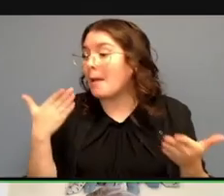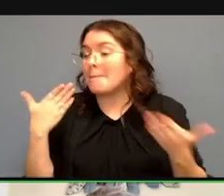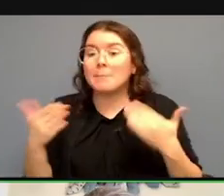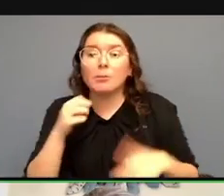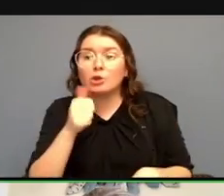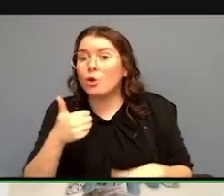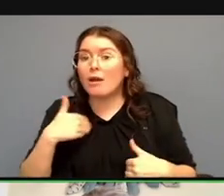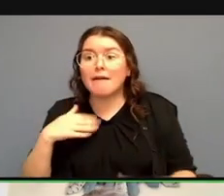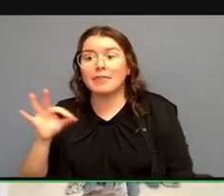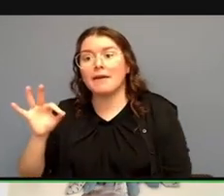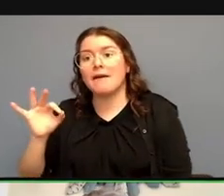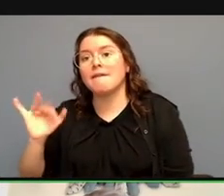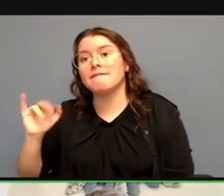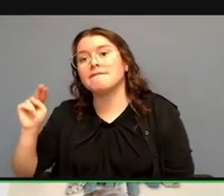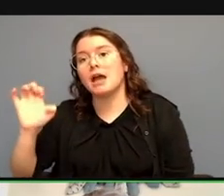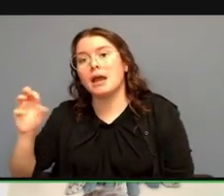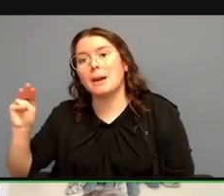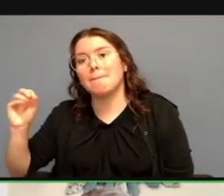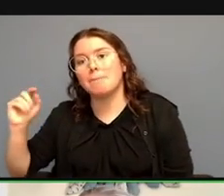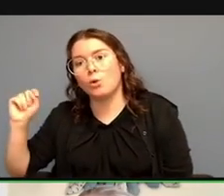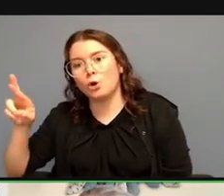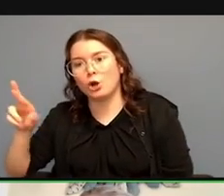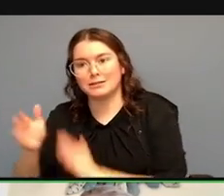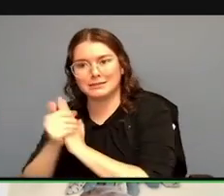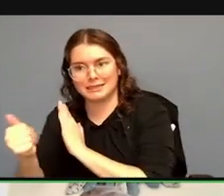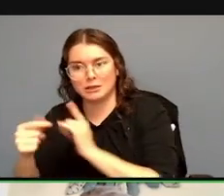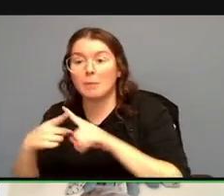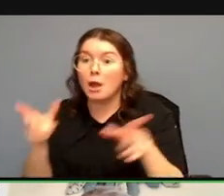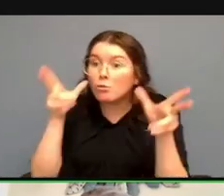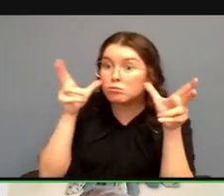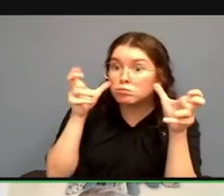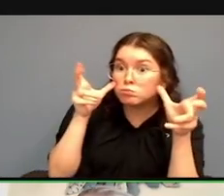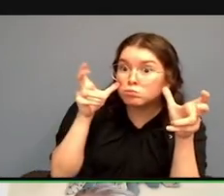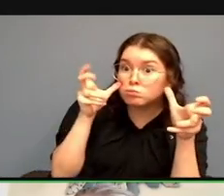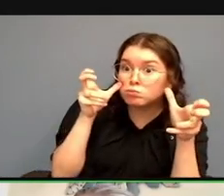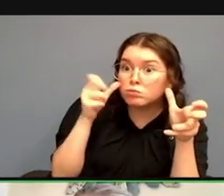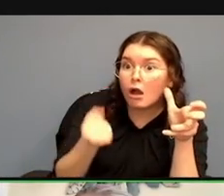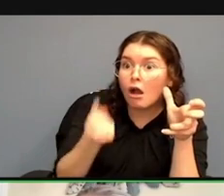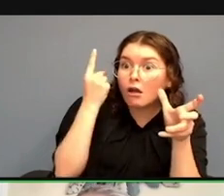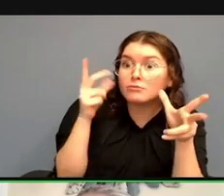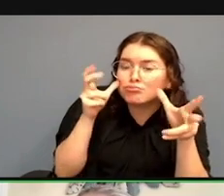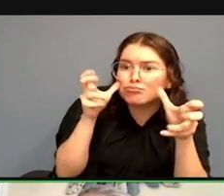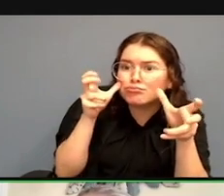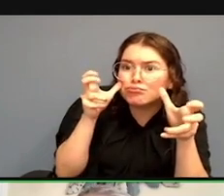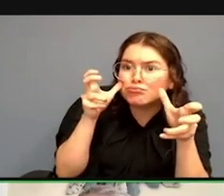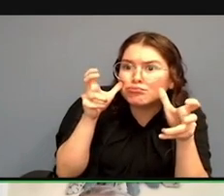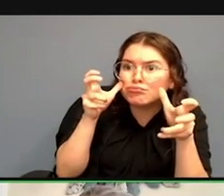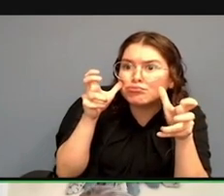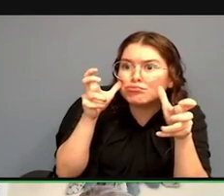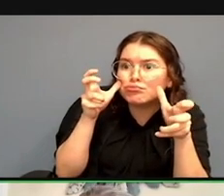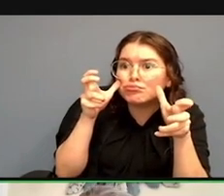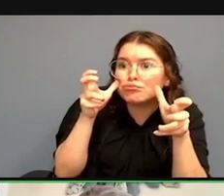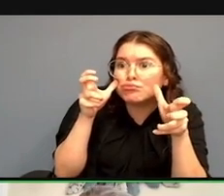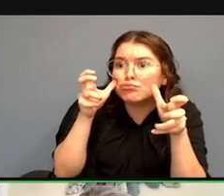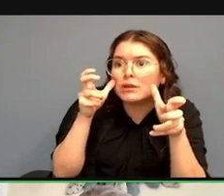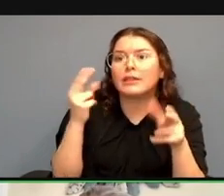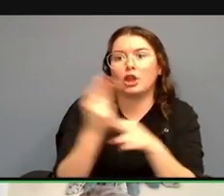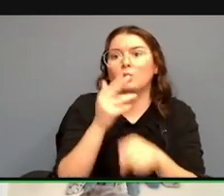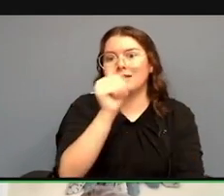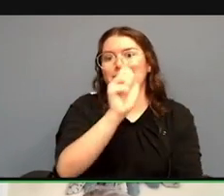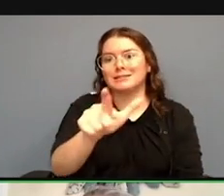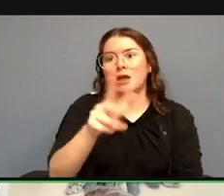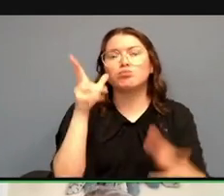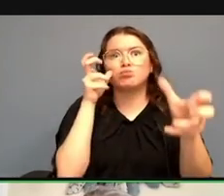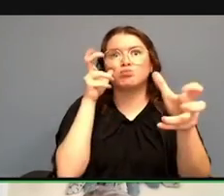fine motor skills, but receptively how they understand language, they use American